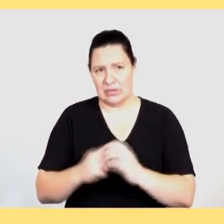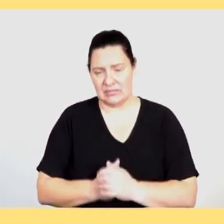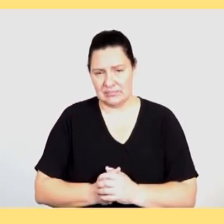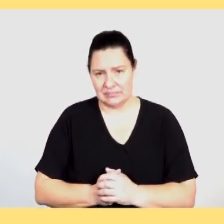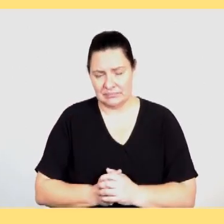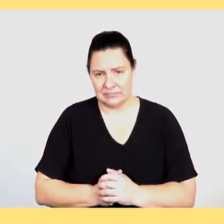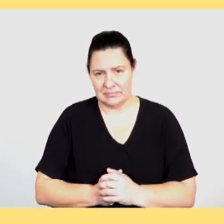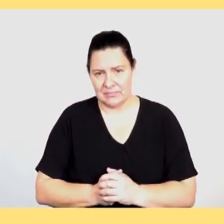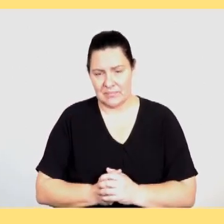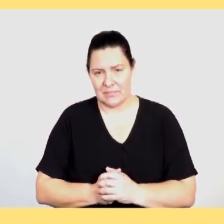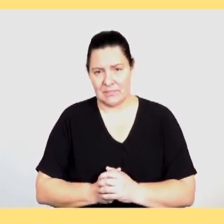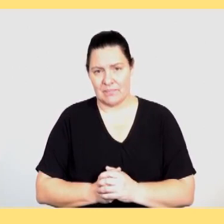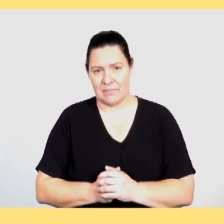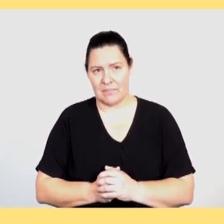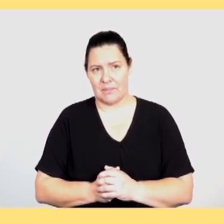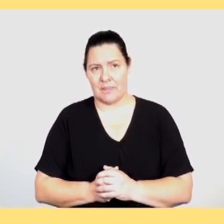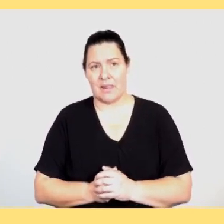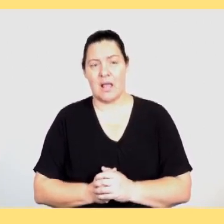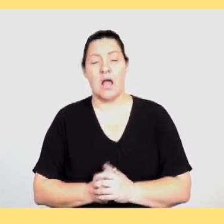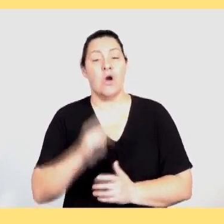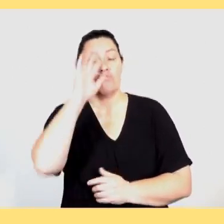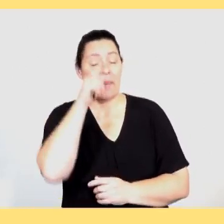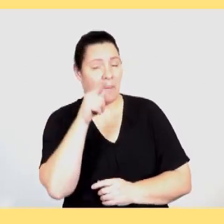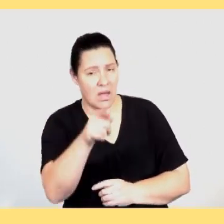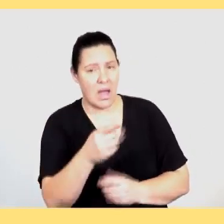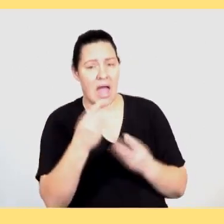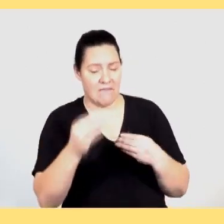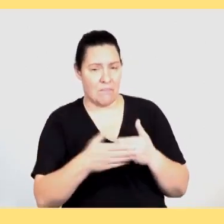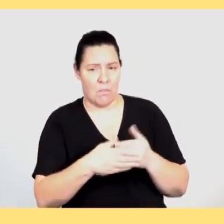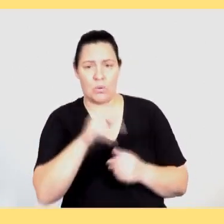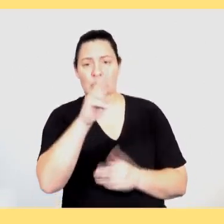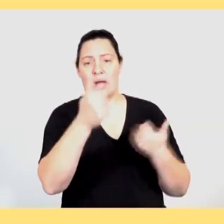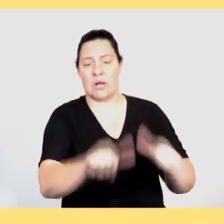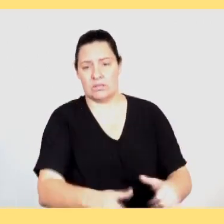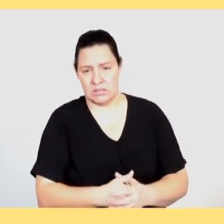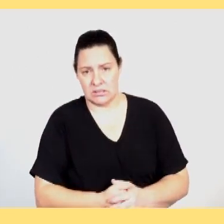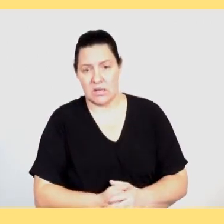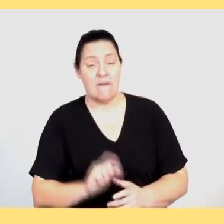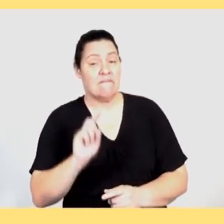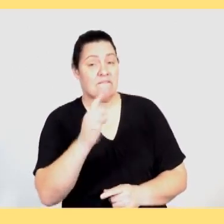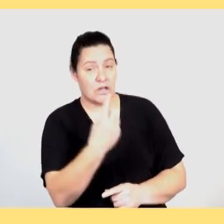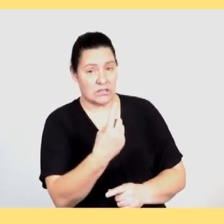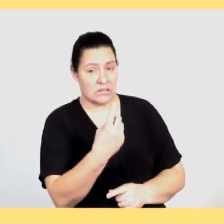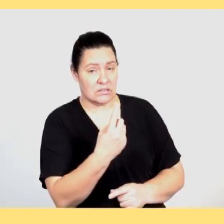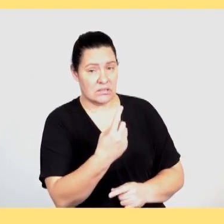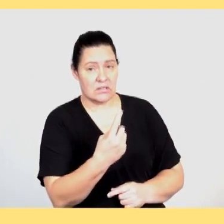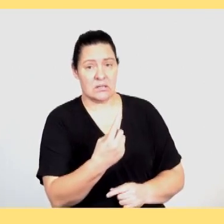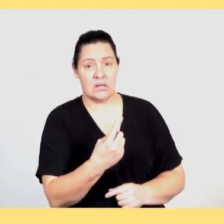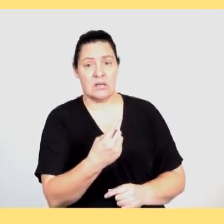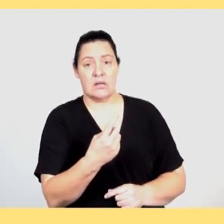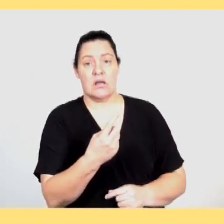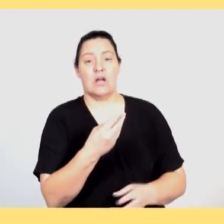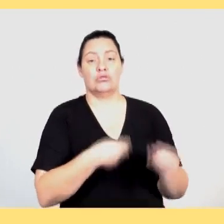your liabilities will be 0. Remember now, we have 2 more accounts to go. The first one is going to